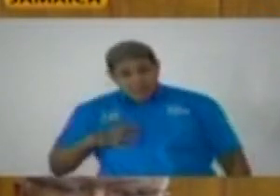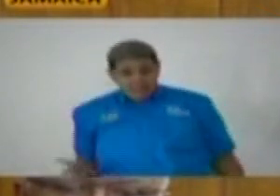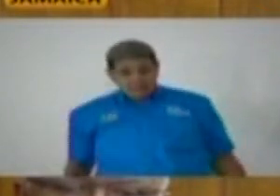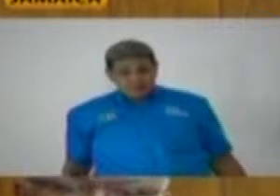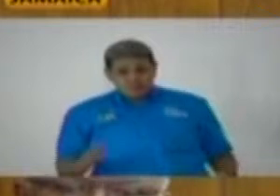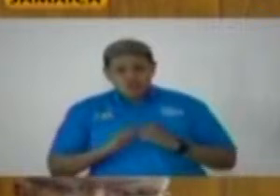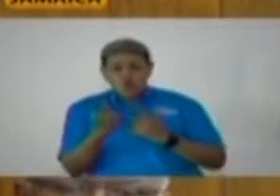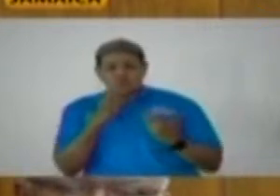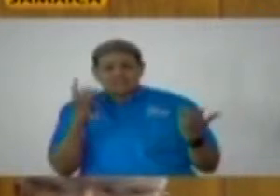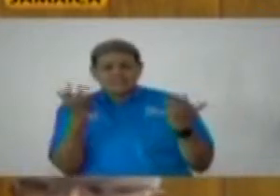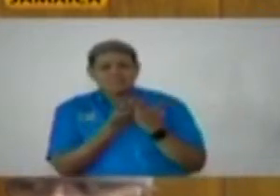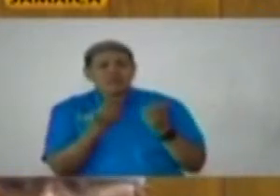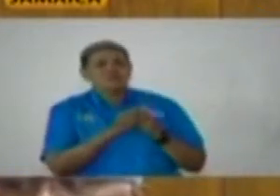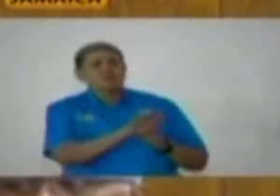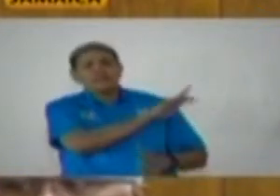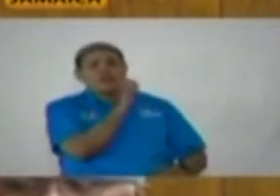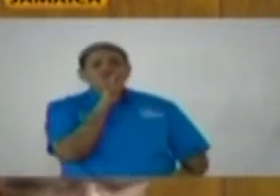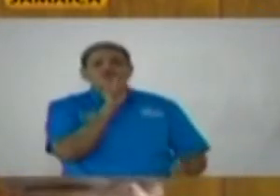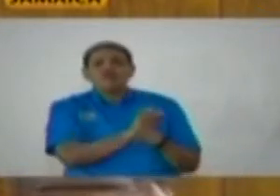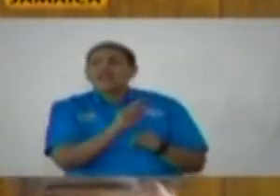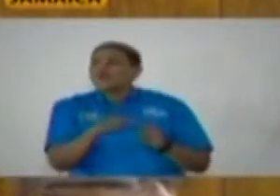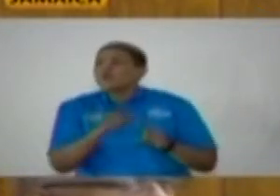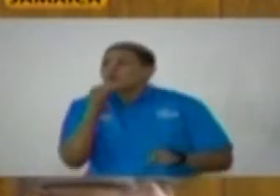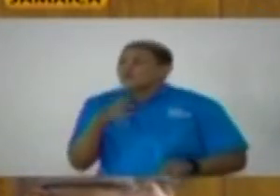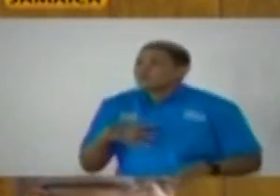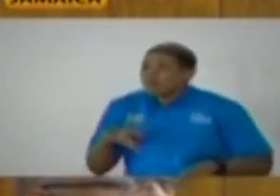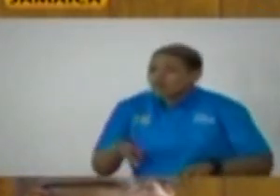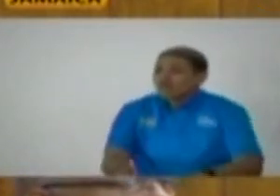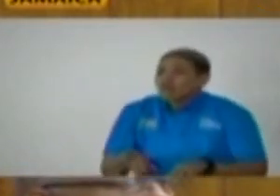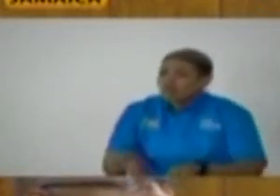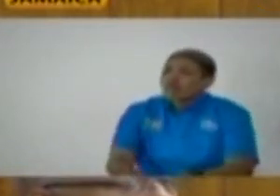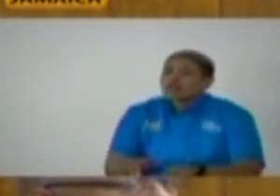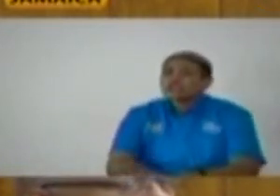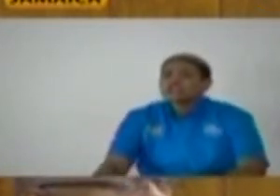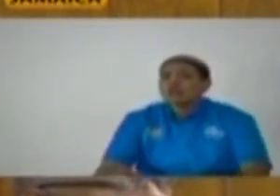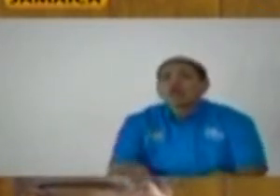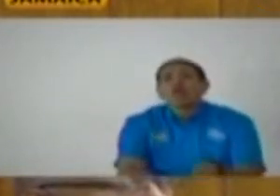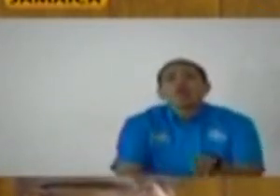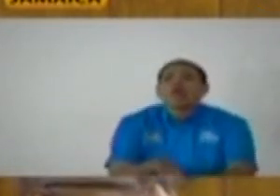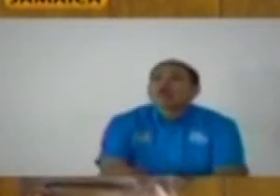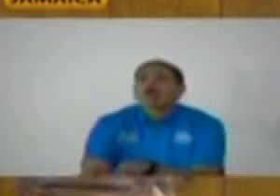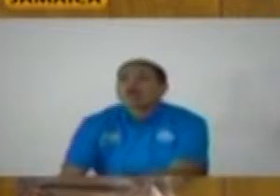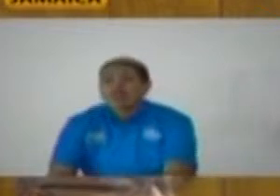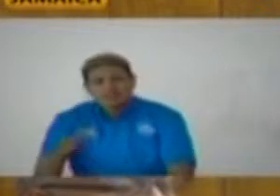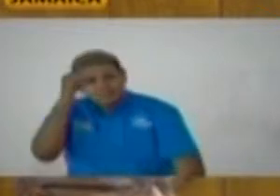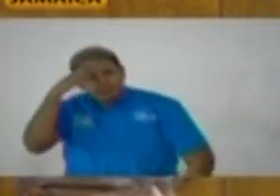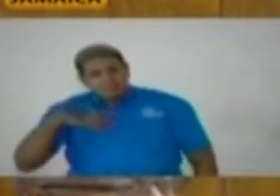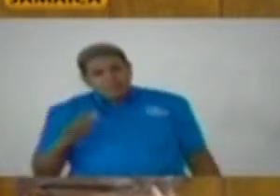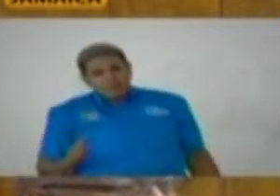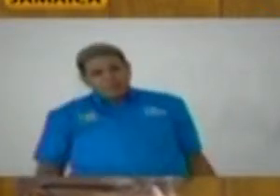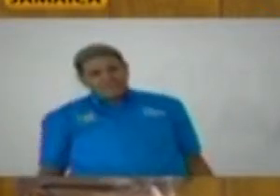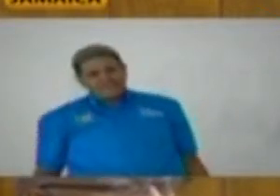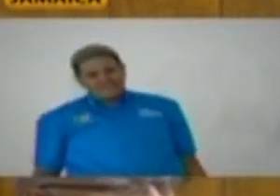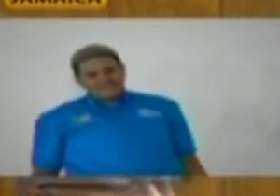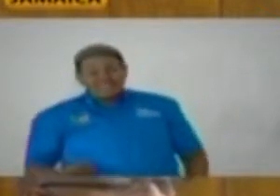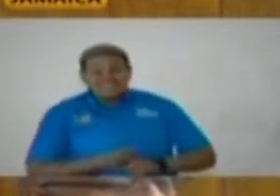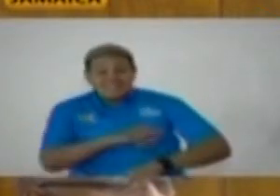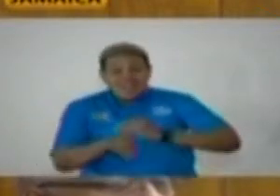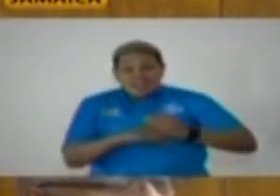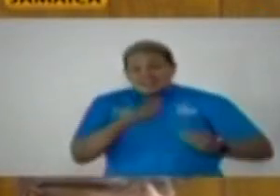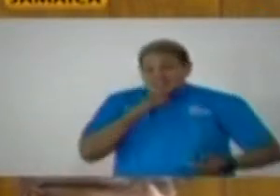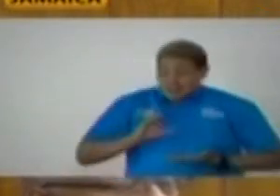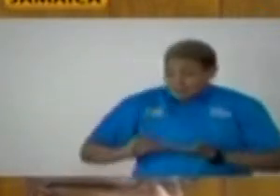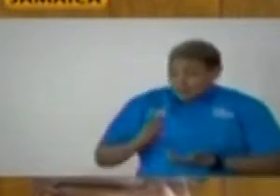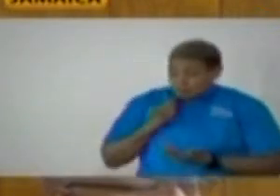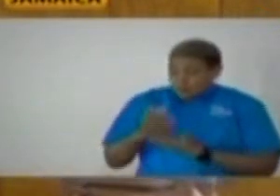how does this match with their reality when there are so many households headed by women? Madam Speaker, if the minimum wage